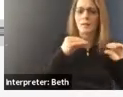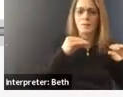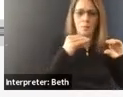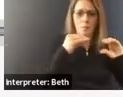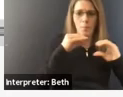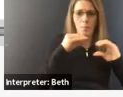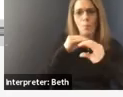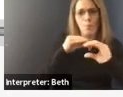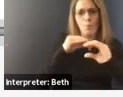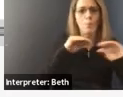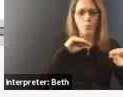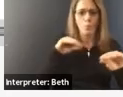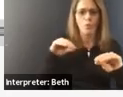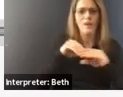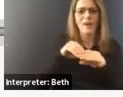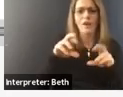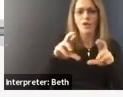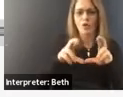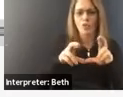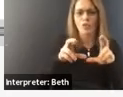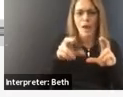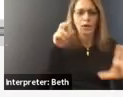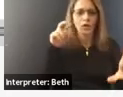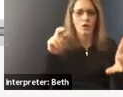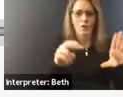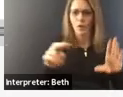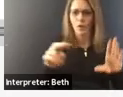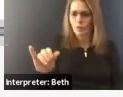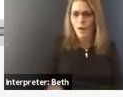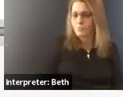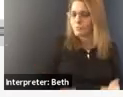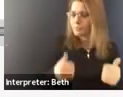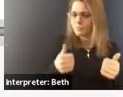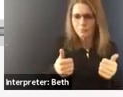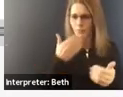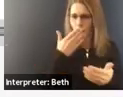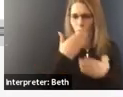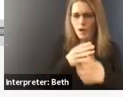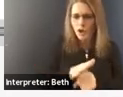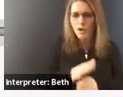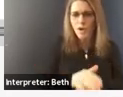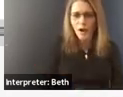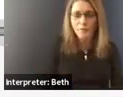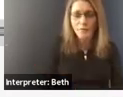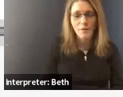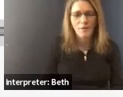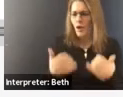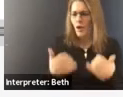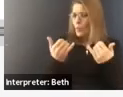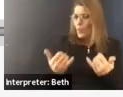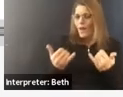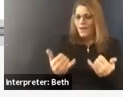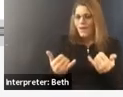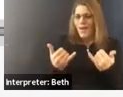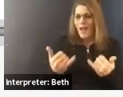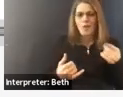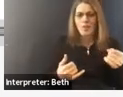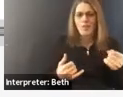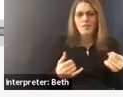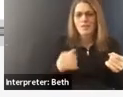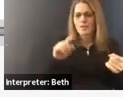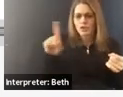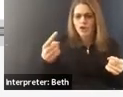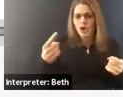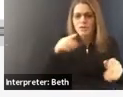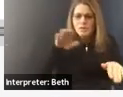gonna send it right there. Okay, good enough for me. So I'm gonna say, for now, because it's just an underlay, I don't have to